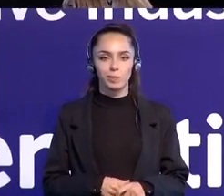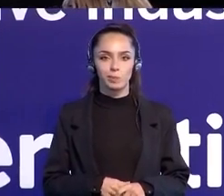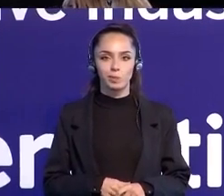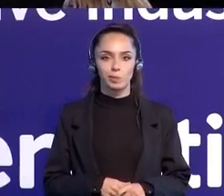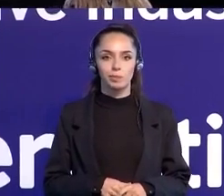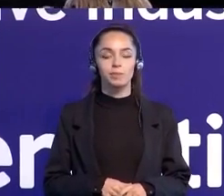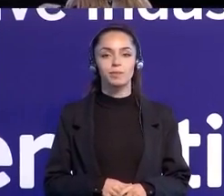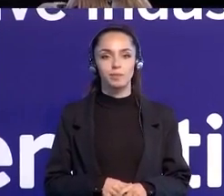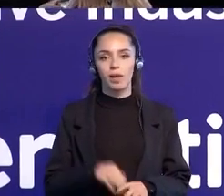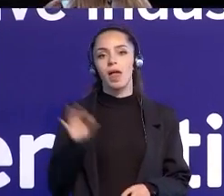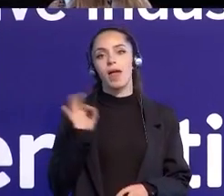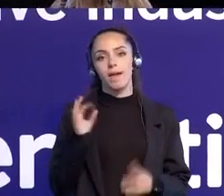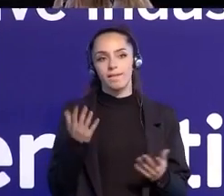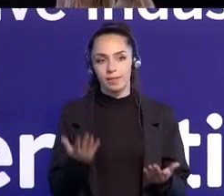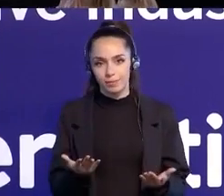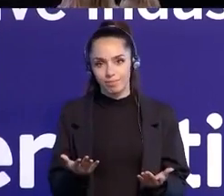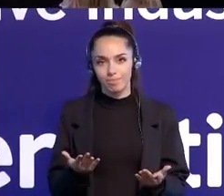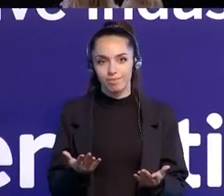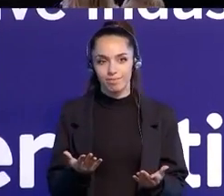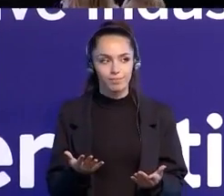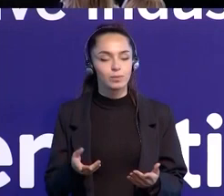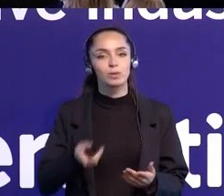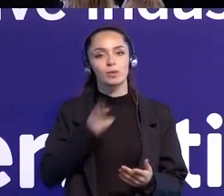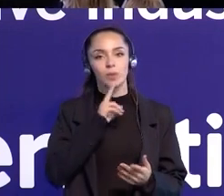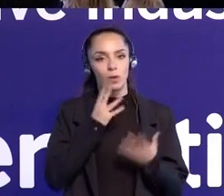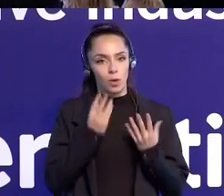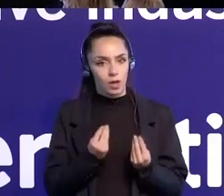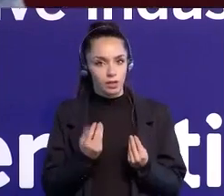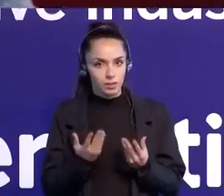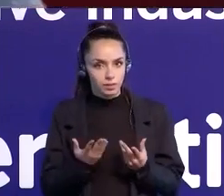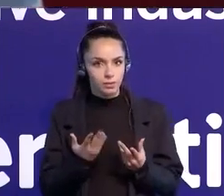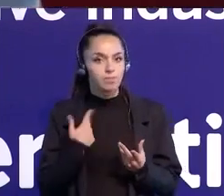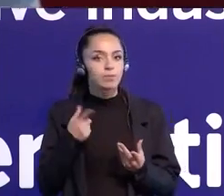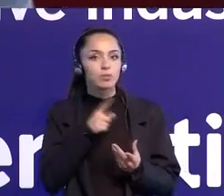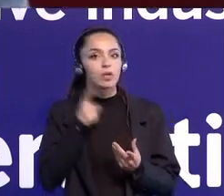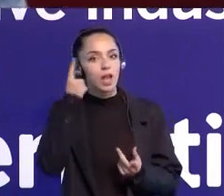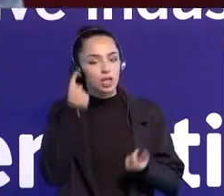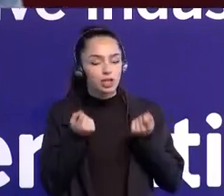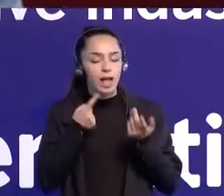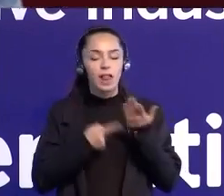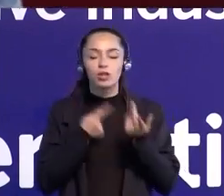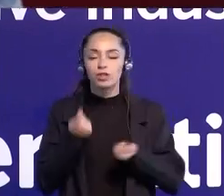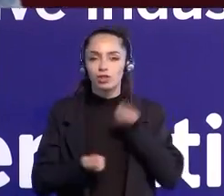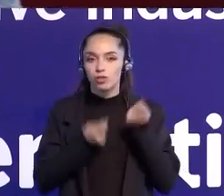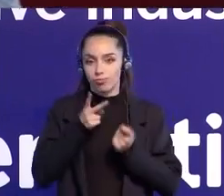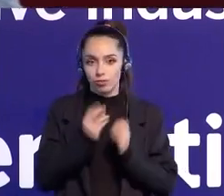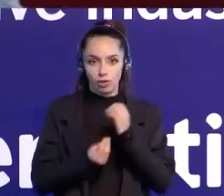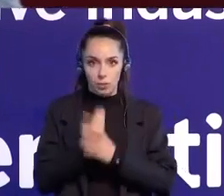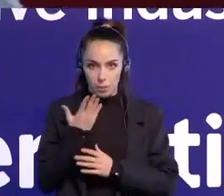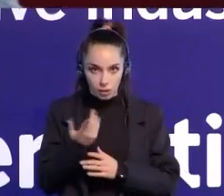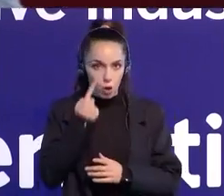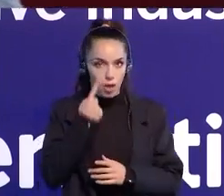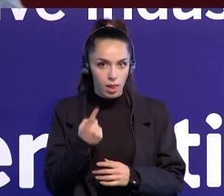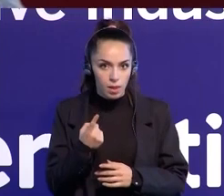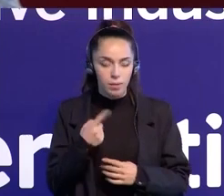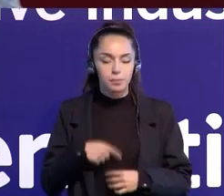So there is only one way to ensure the future of creative industries in Ukraine, to save the war,